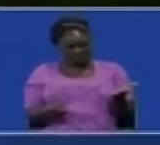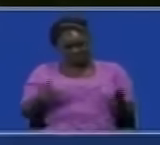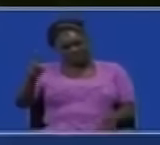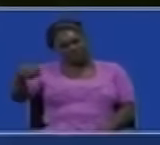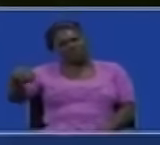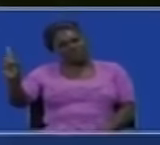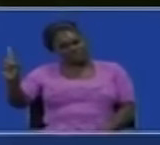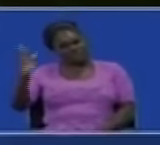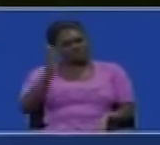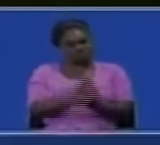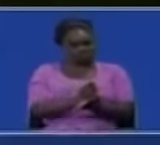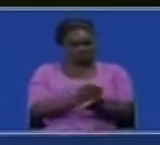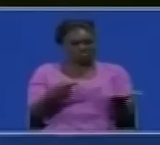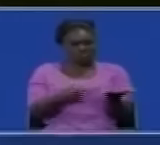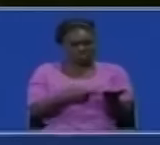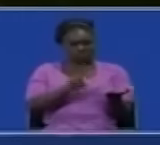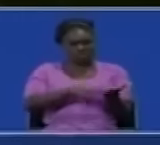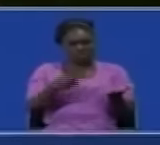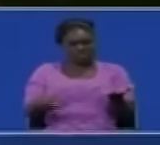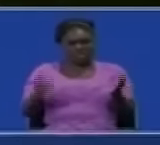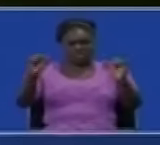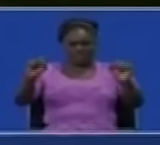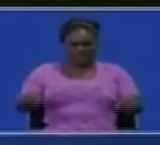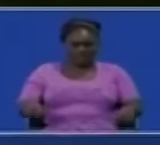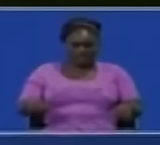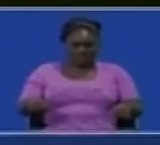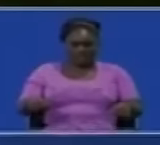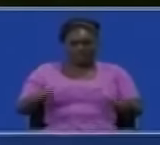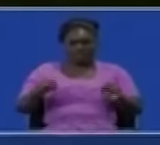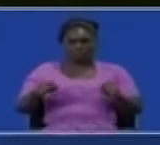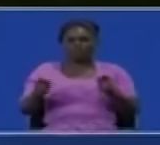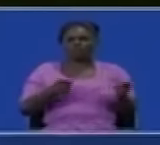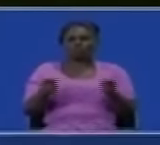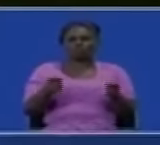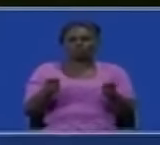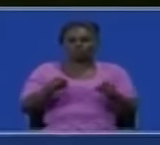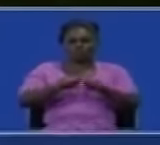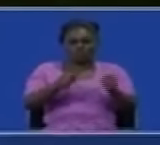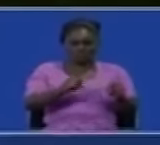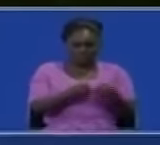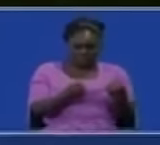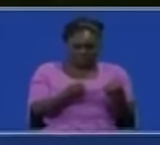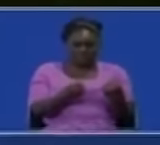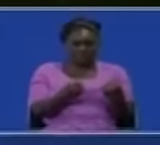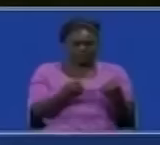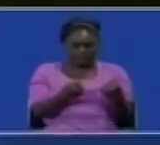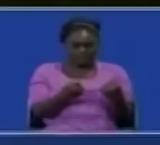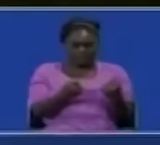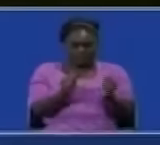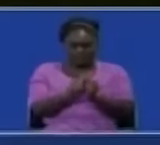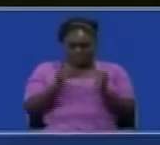correct. It's true, the technology can fail. Technology can be manipulated. We all agree that technology can be